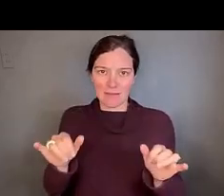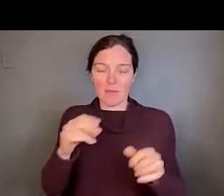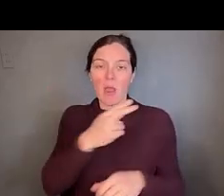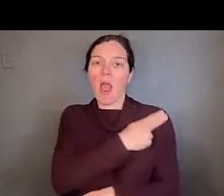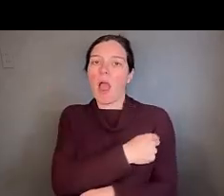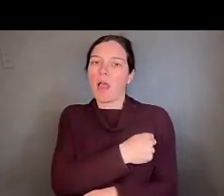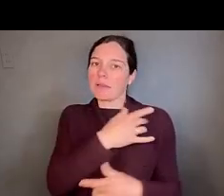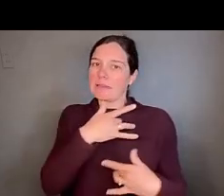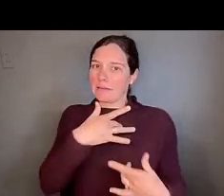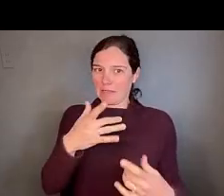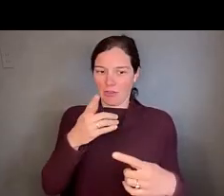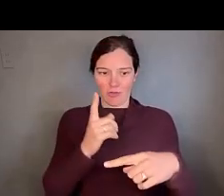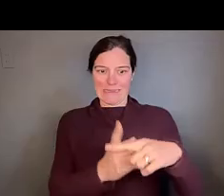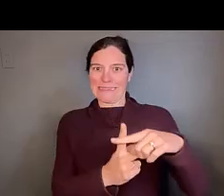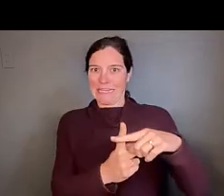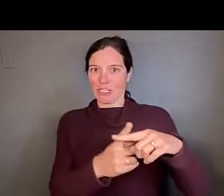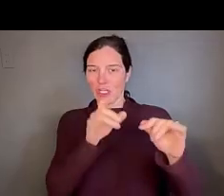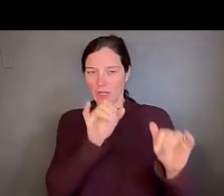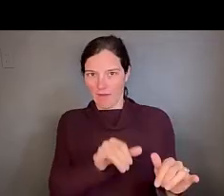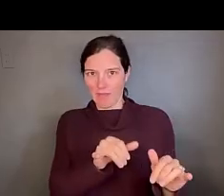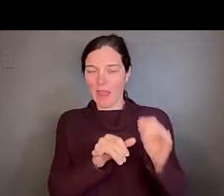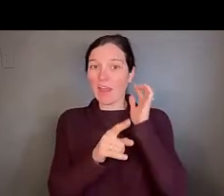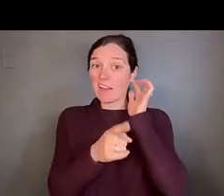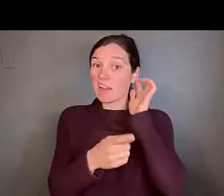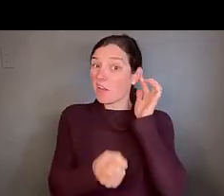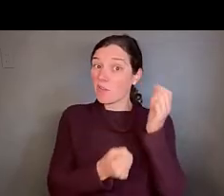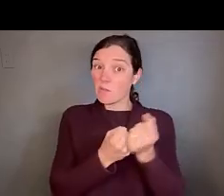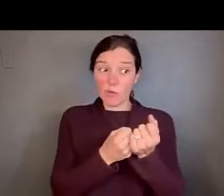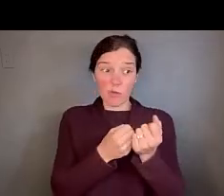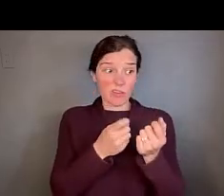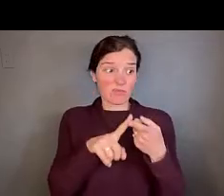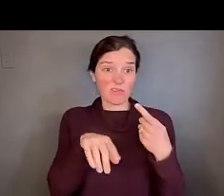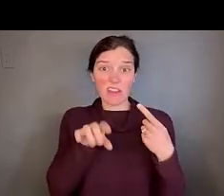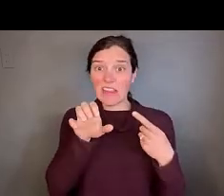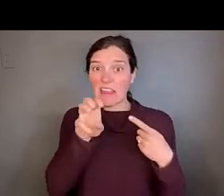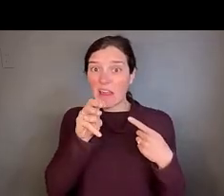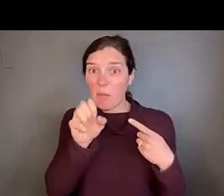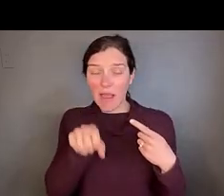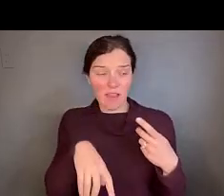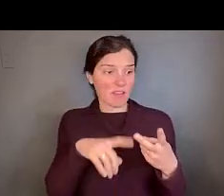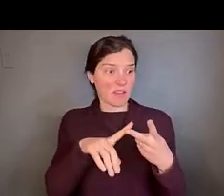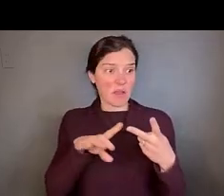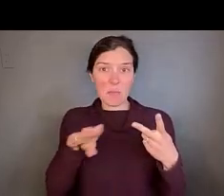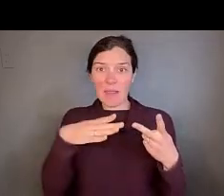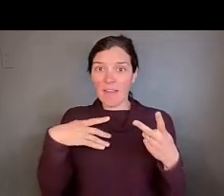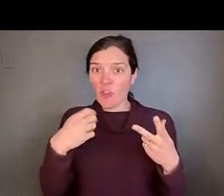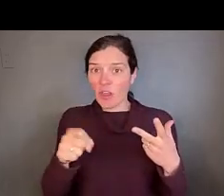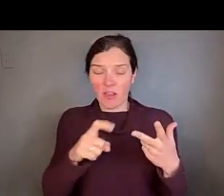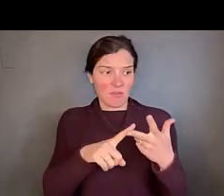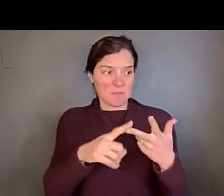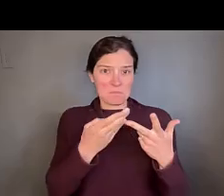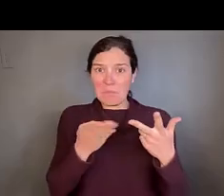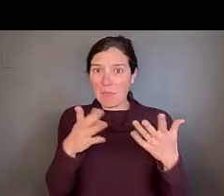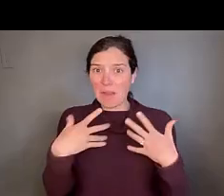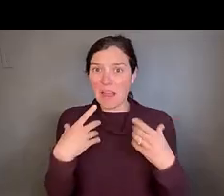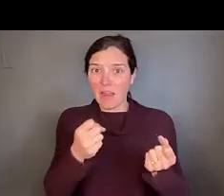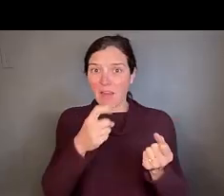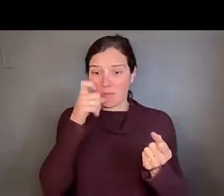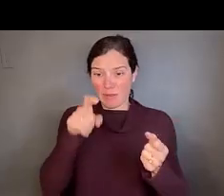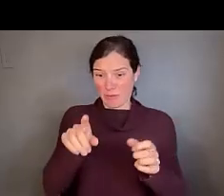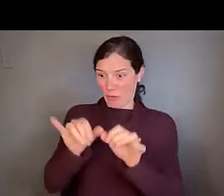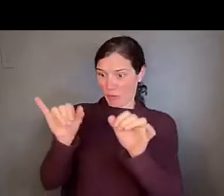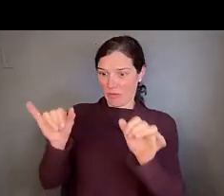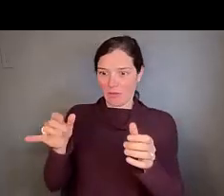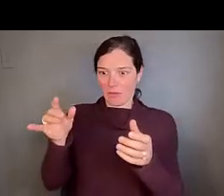oftentimes are the center of that. They're now supporting EMS, they're supporting behavioral health, they're supporting public health because those systems